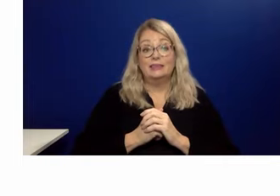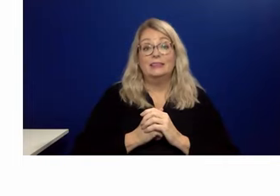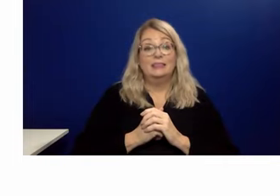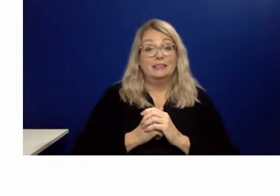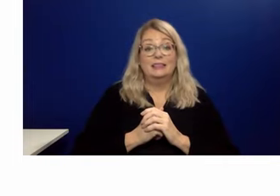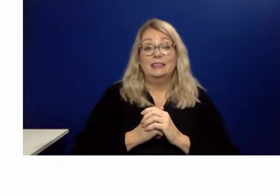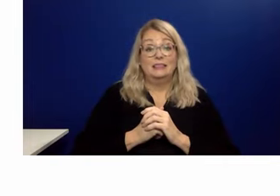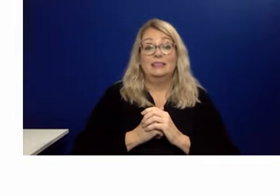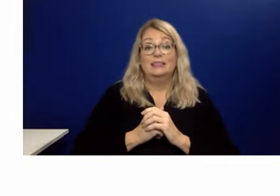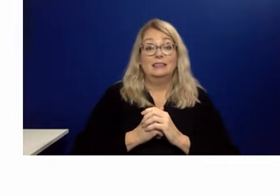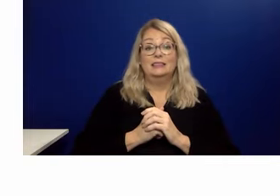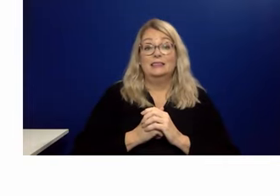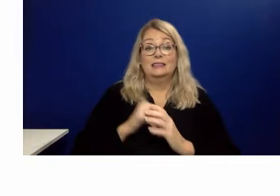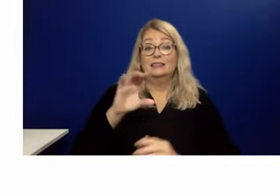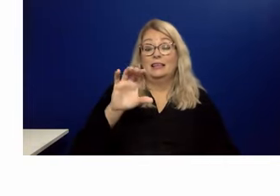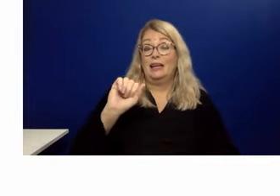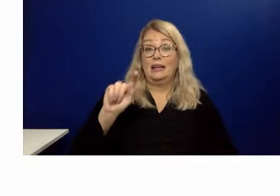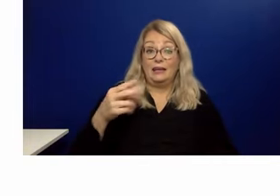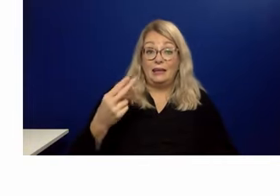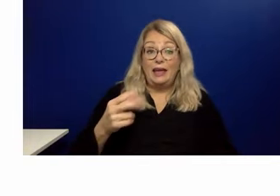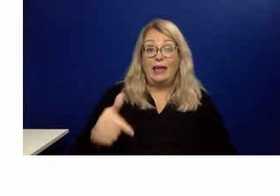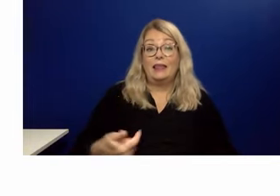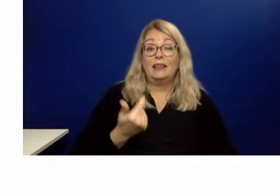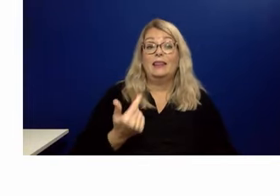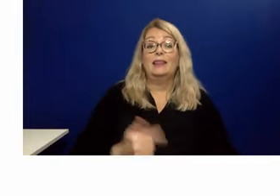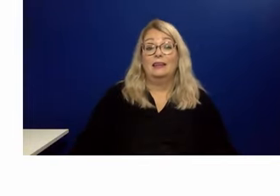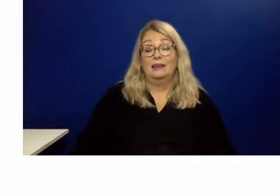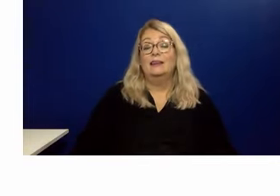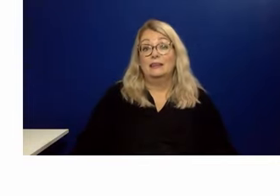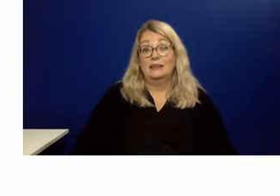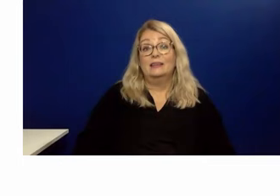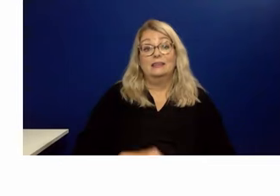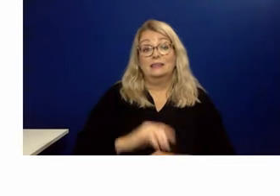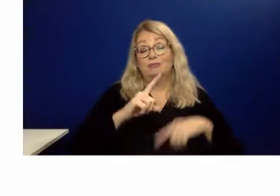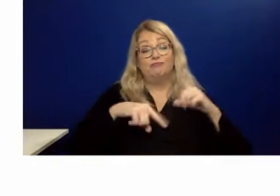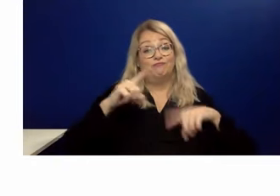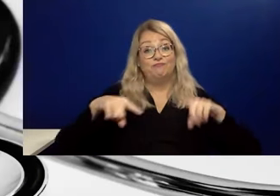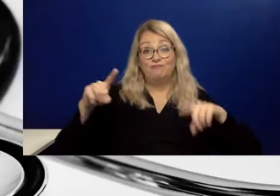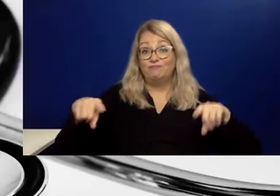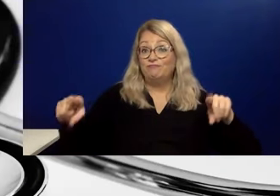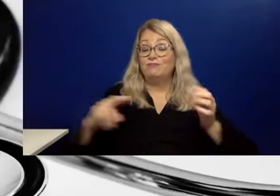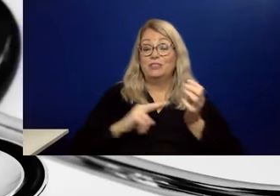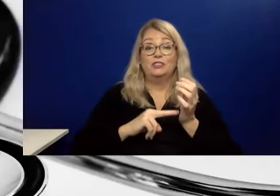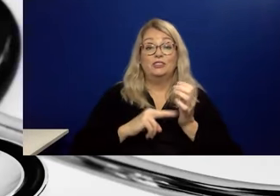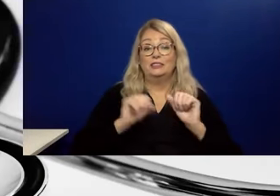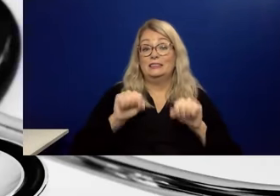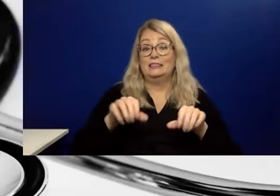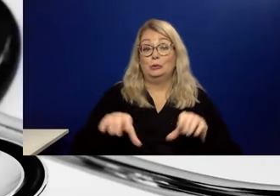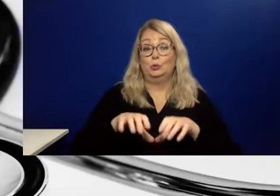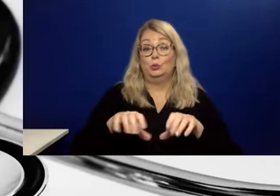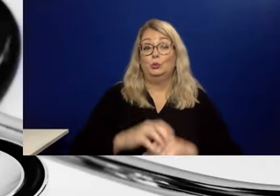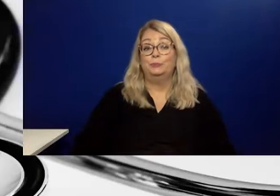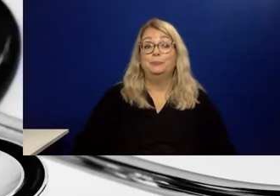Instill catheters, ostomy care. So there's a variety of things that nurses will do. And